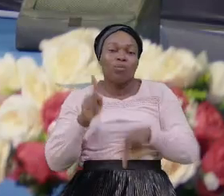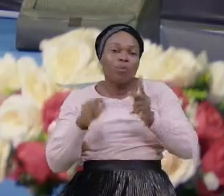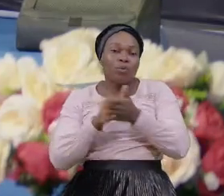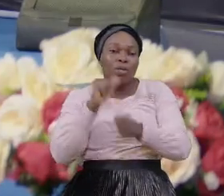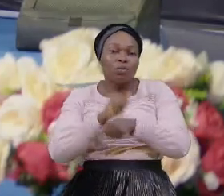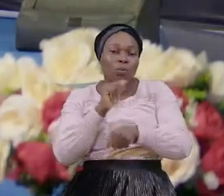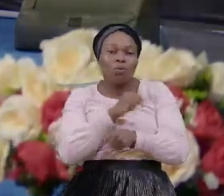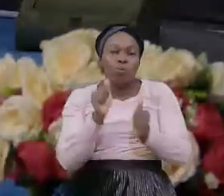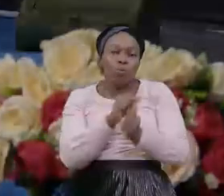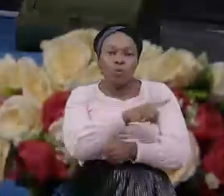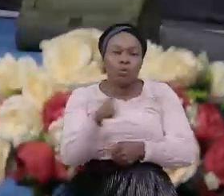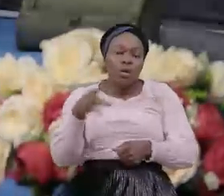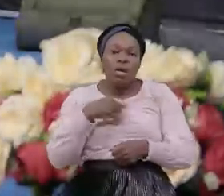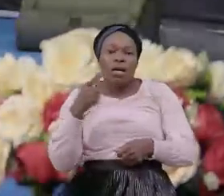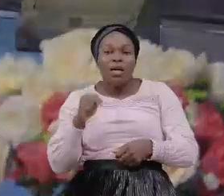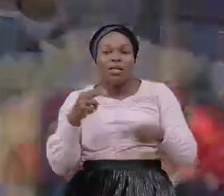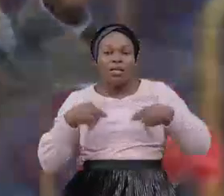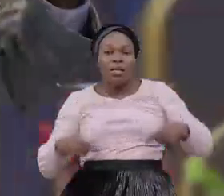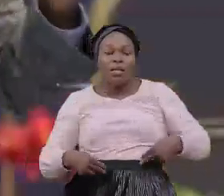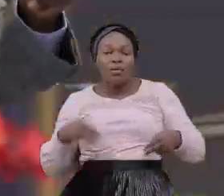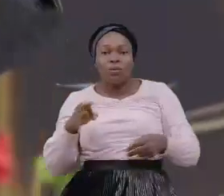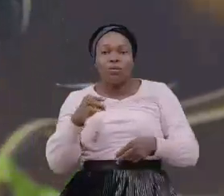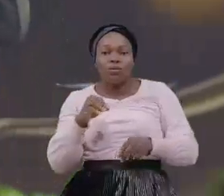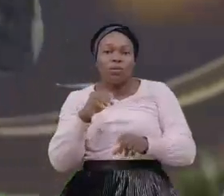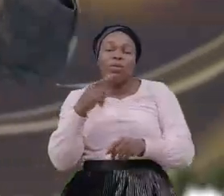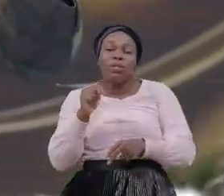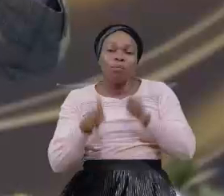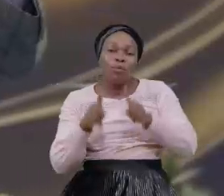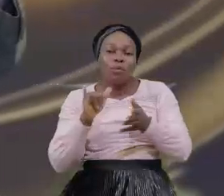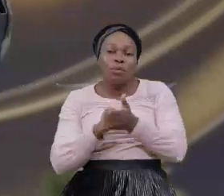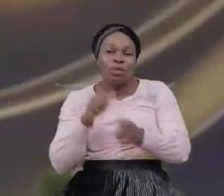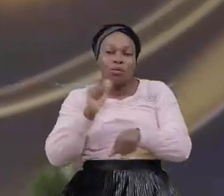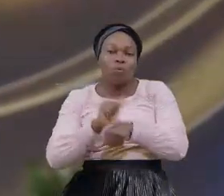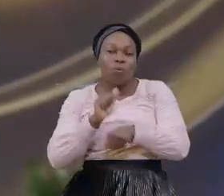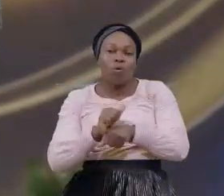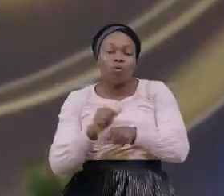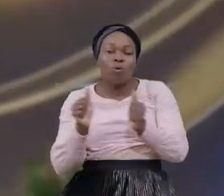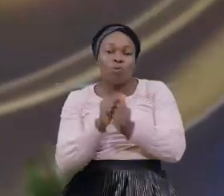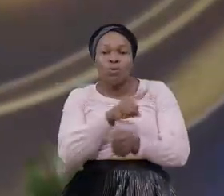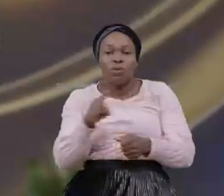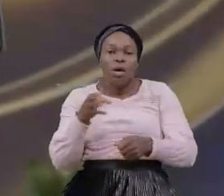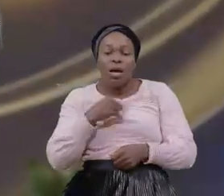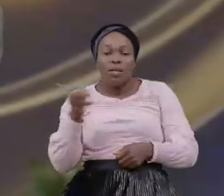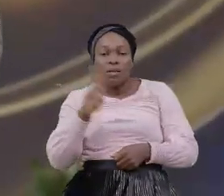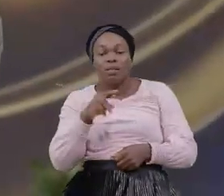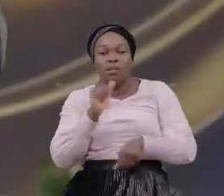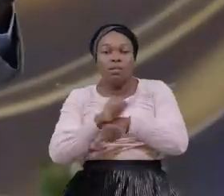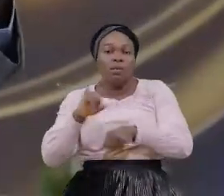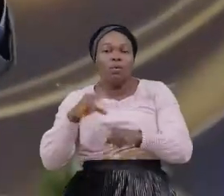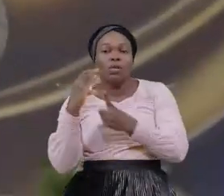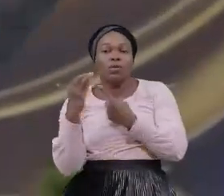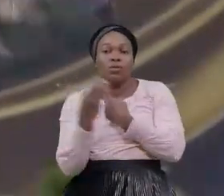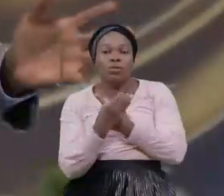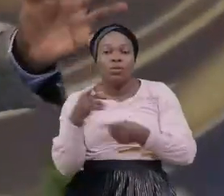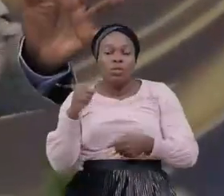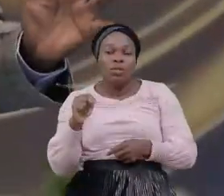the working condition, everything. You say, everyone the acquaintances, the workers, the associates,